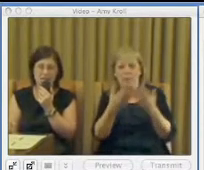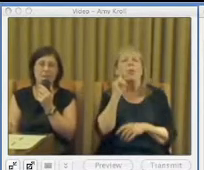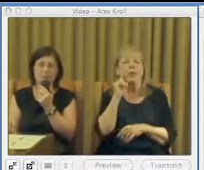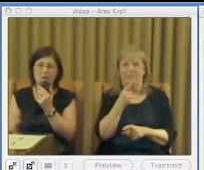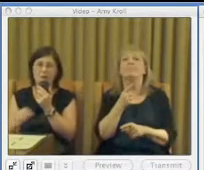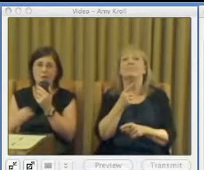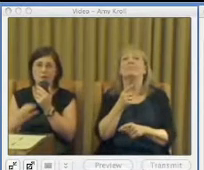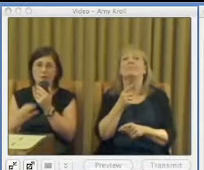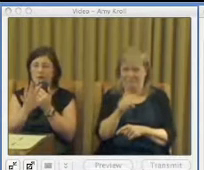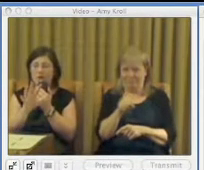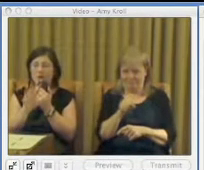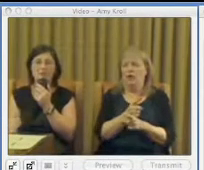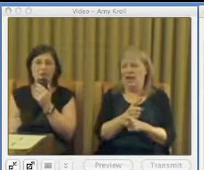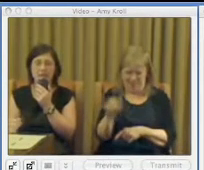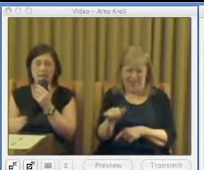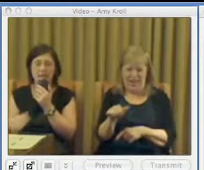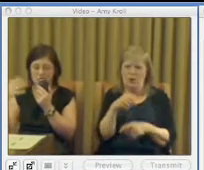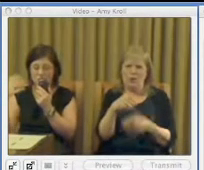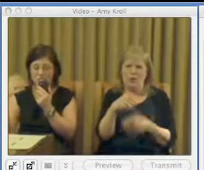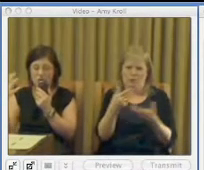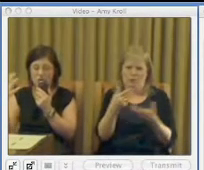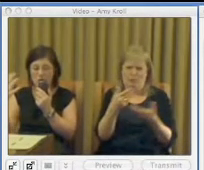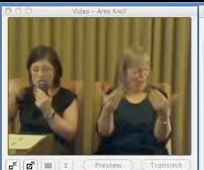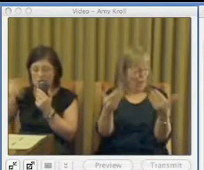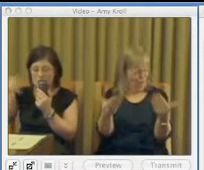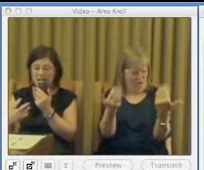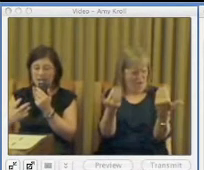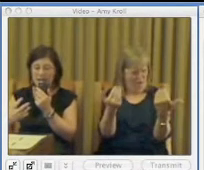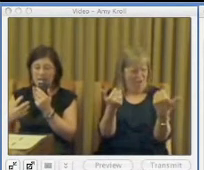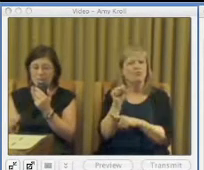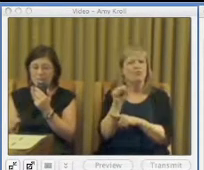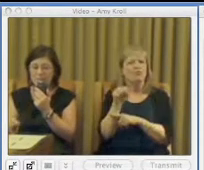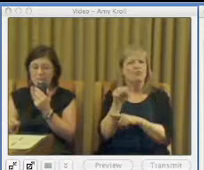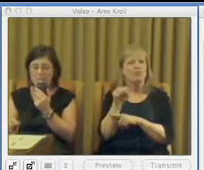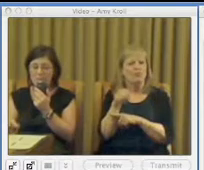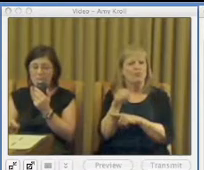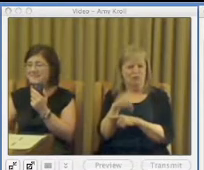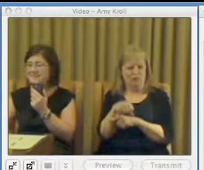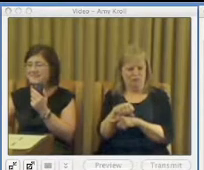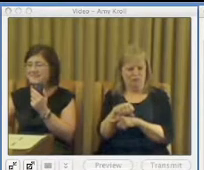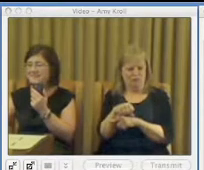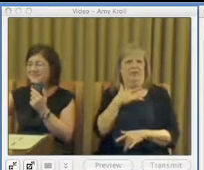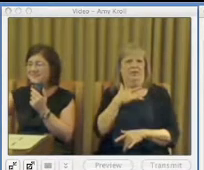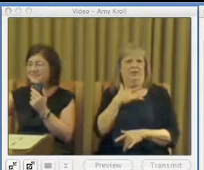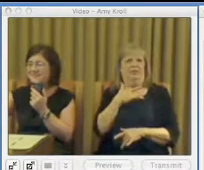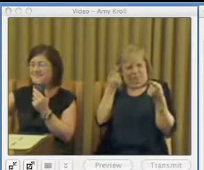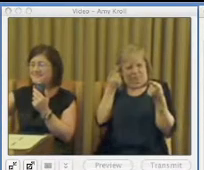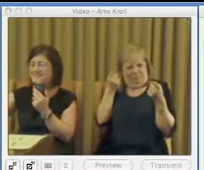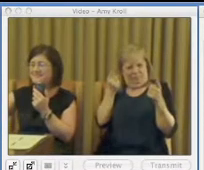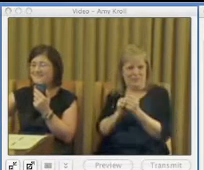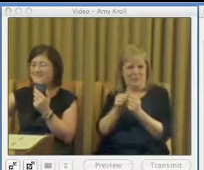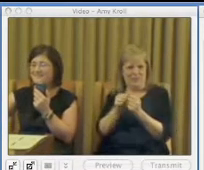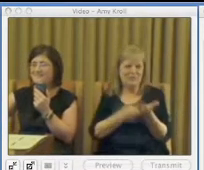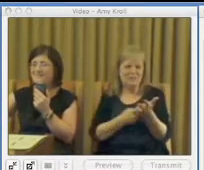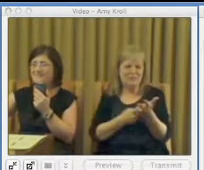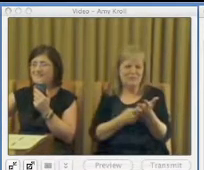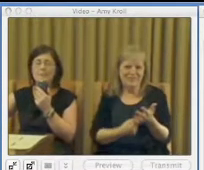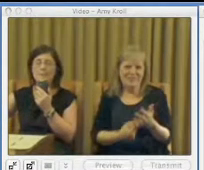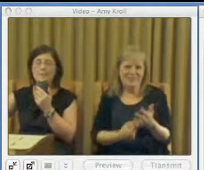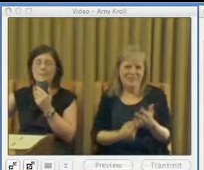agreement based on your experience. So nod profusely, I'm sure we'll get the vibe.